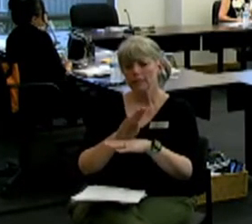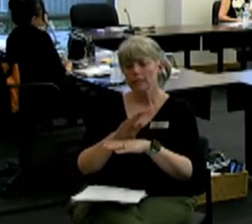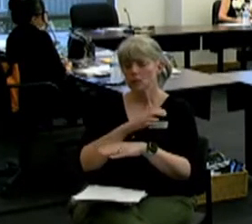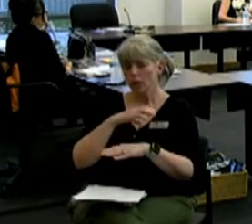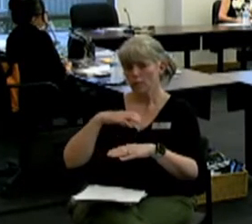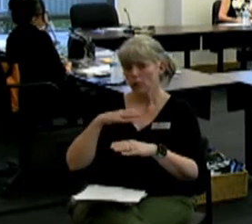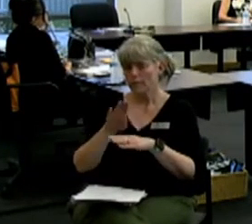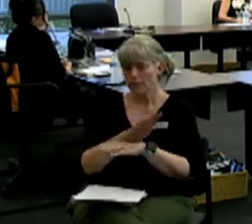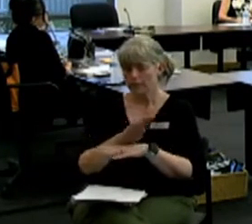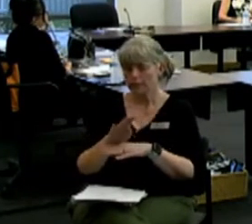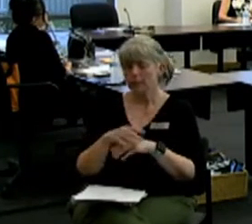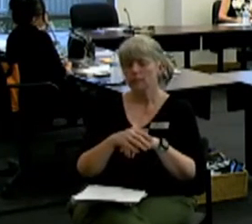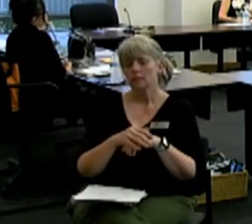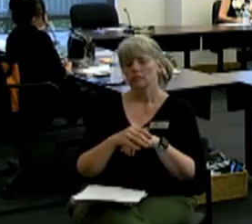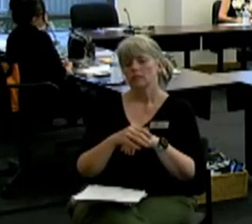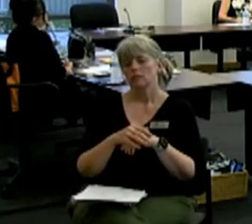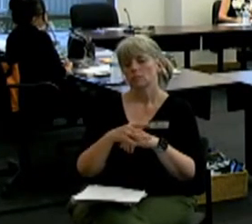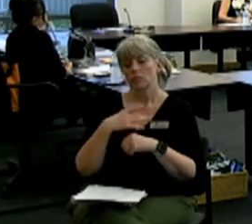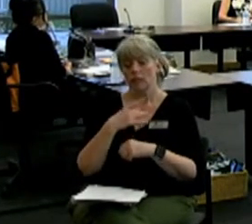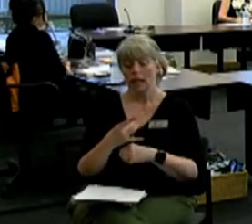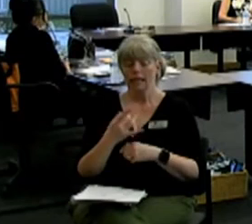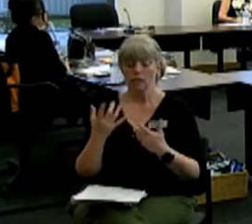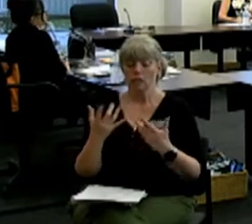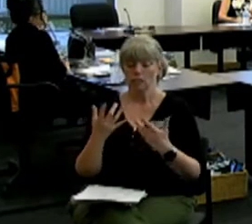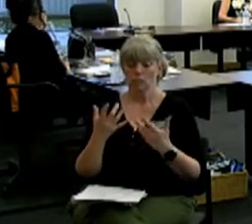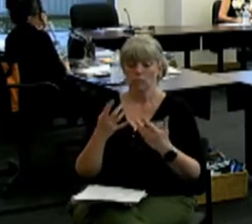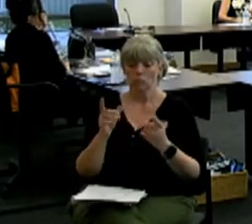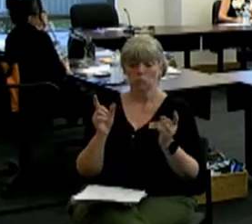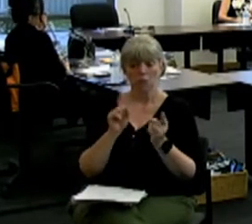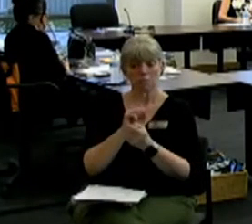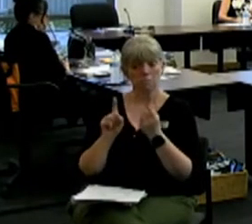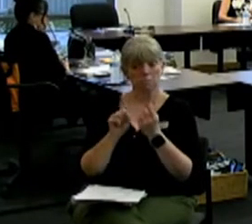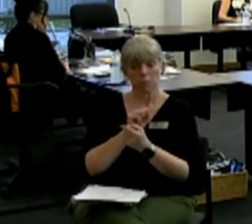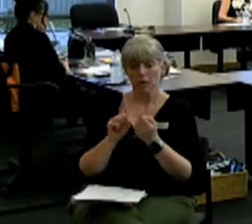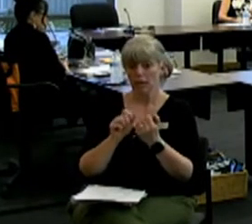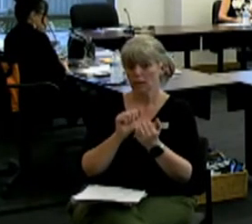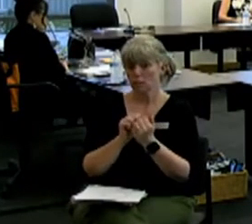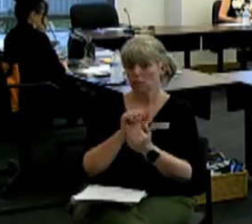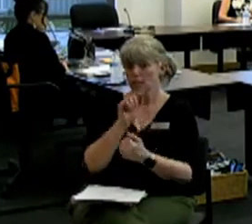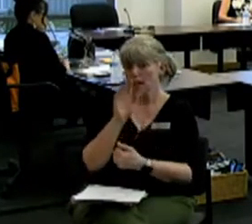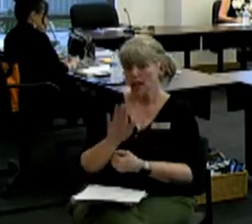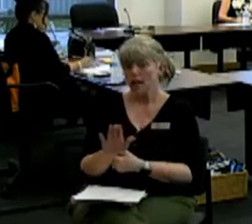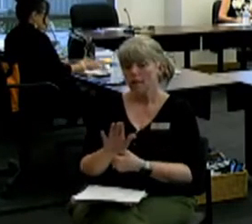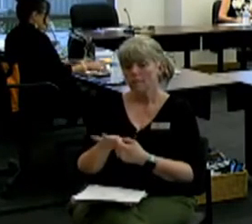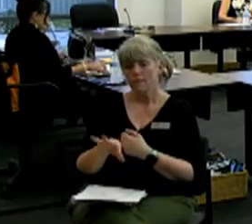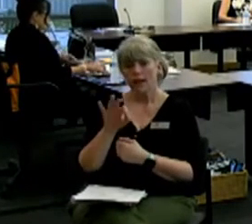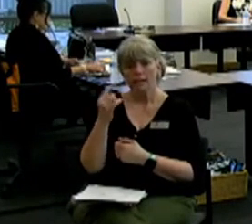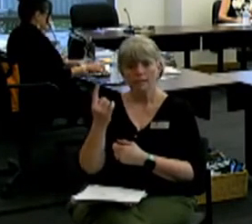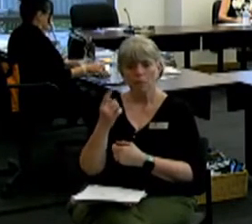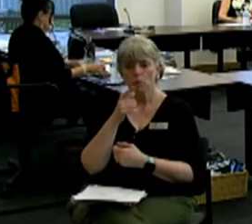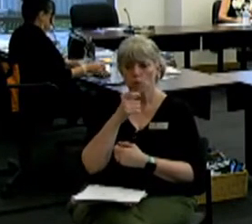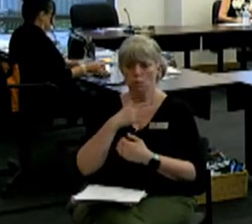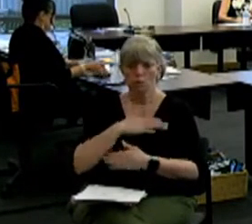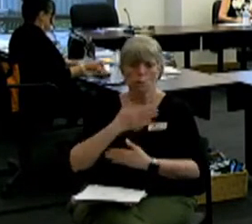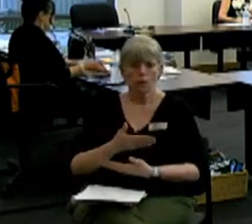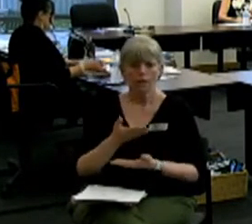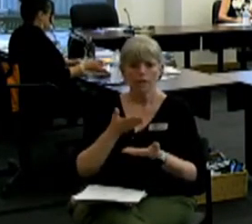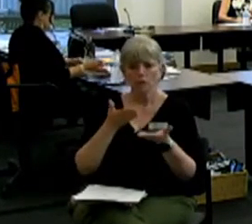an education committee. And so I would like to, if anyone's interested, find